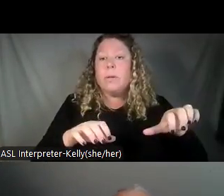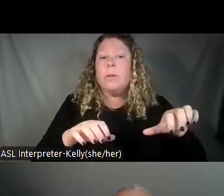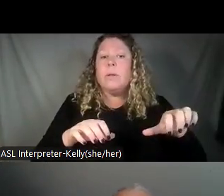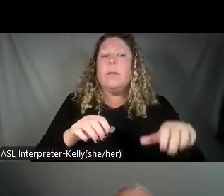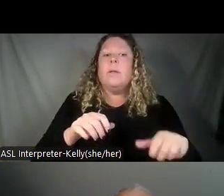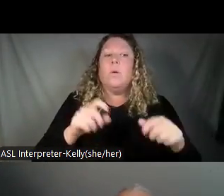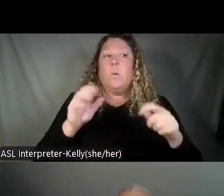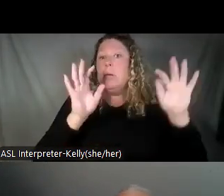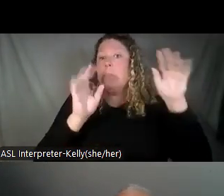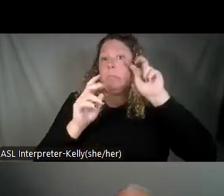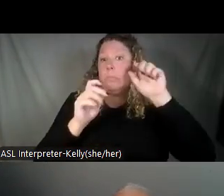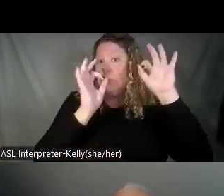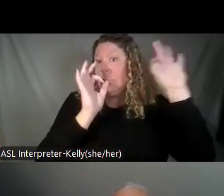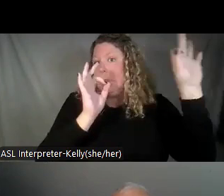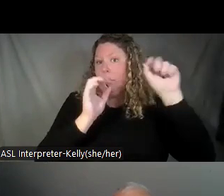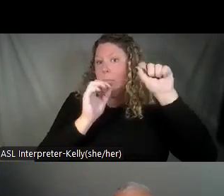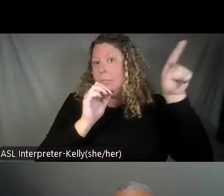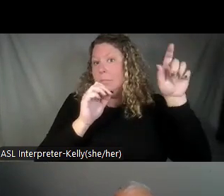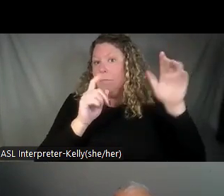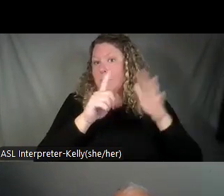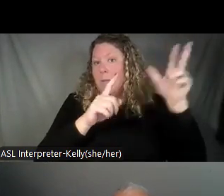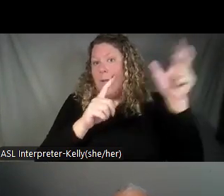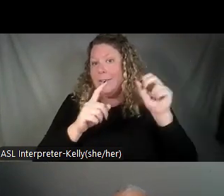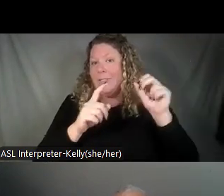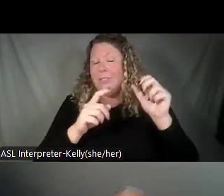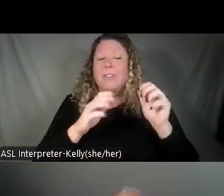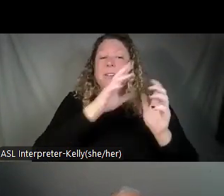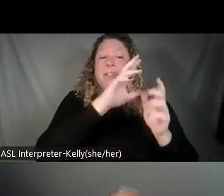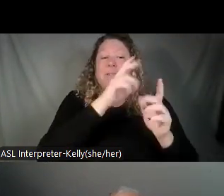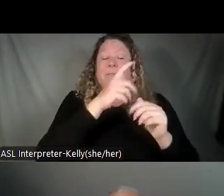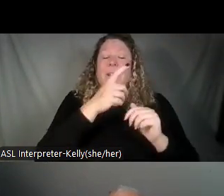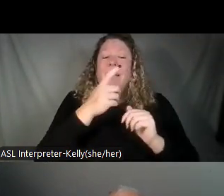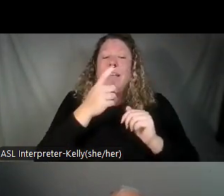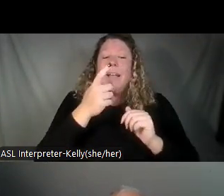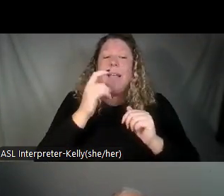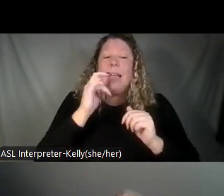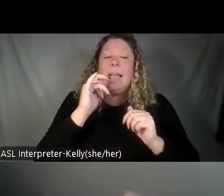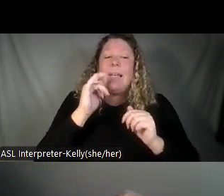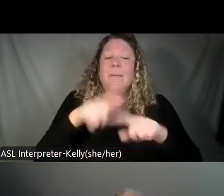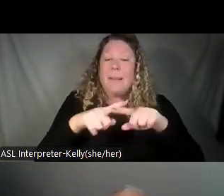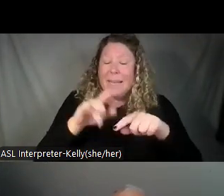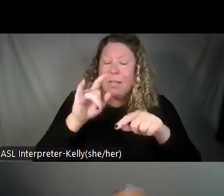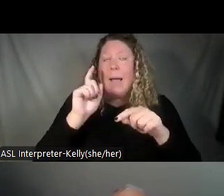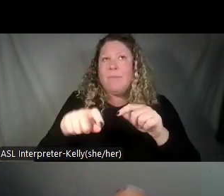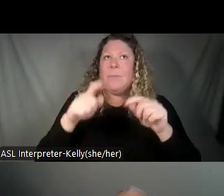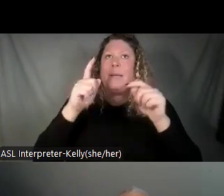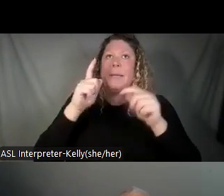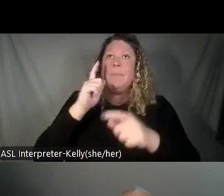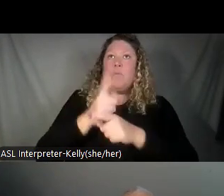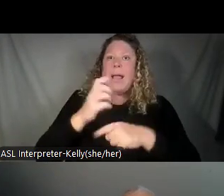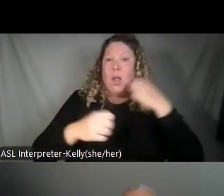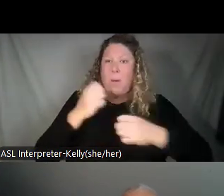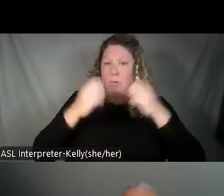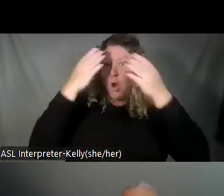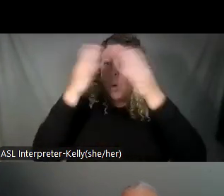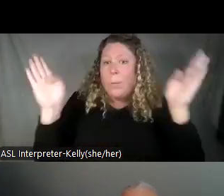doesn't happen unless people are open to it, unless you have the right emotional openness to be able